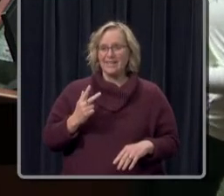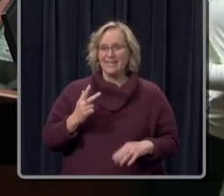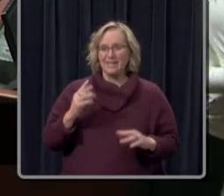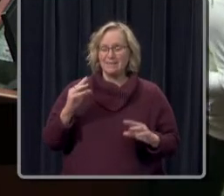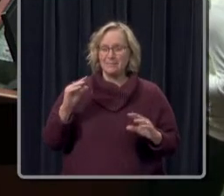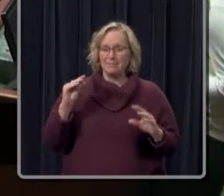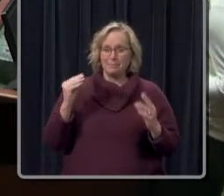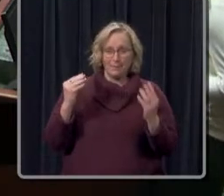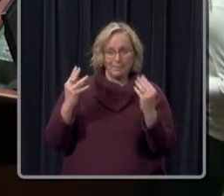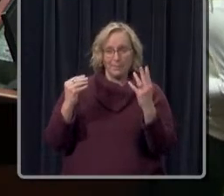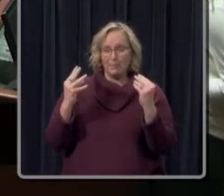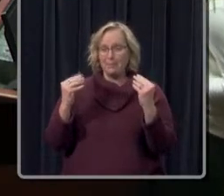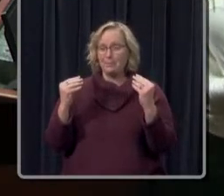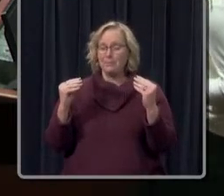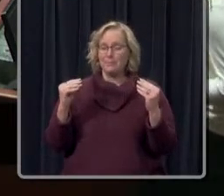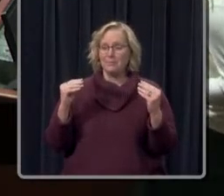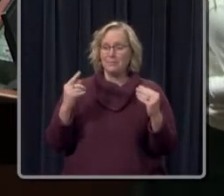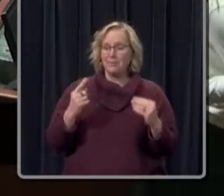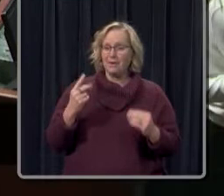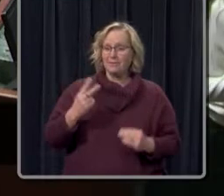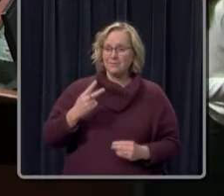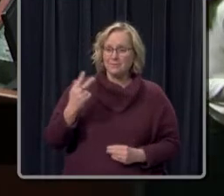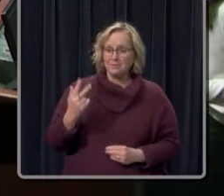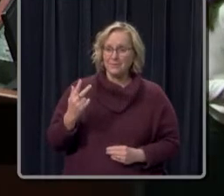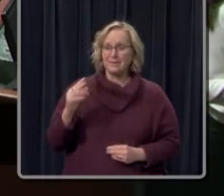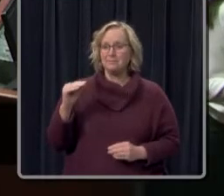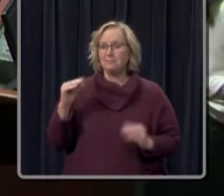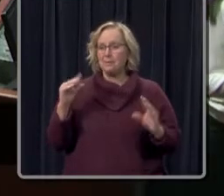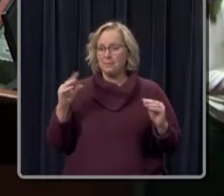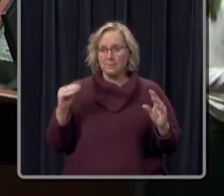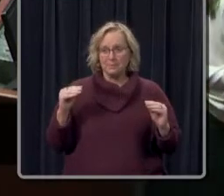And one more. 1, 2, 3.